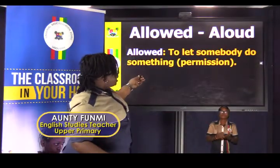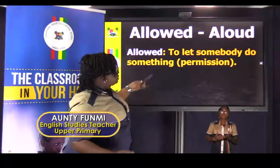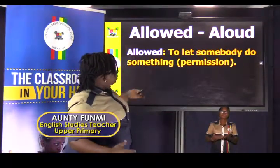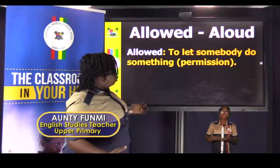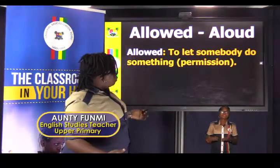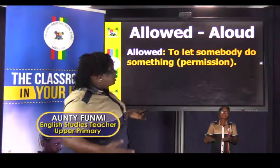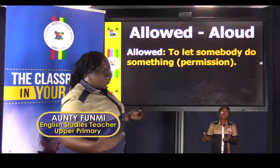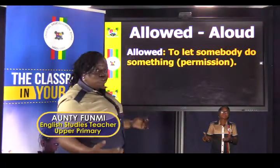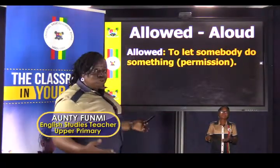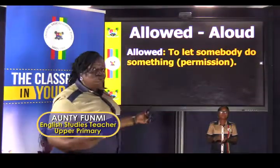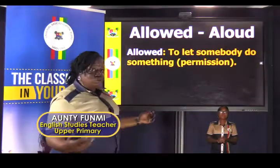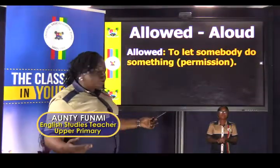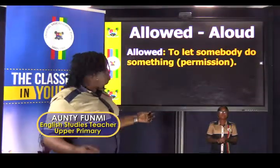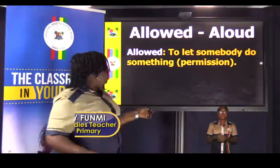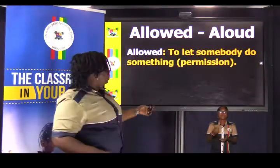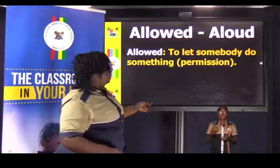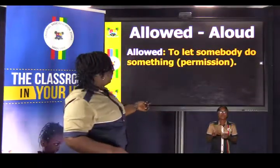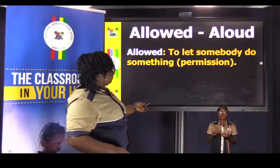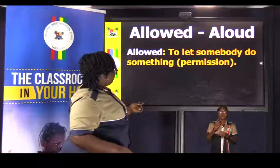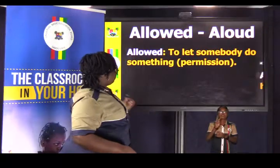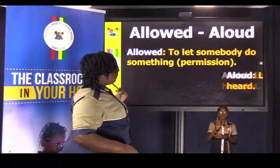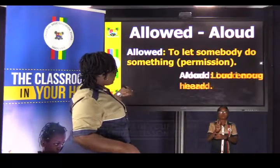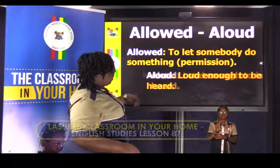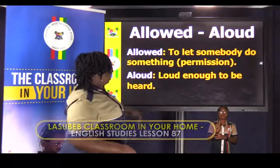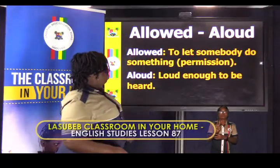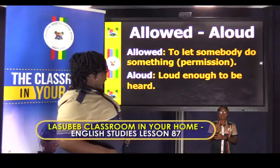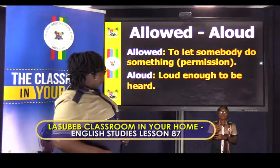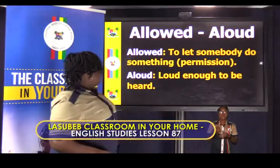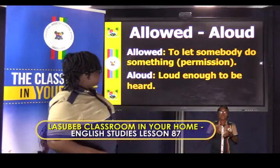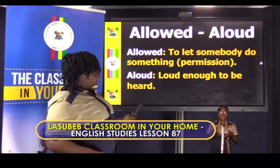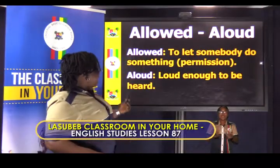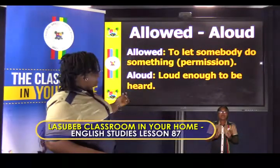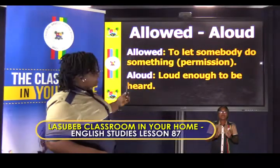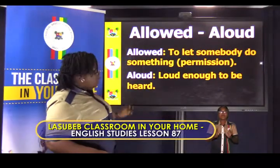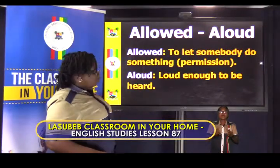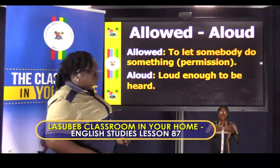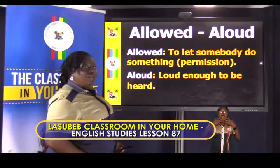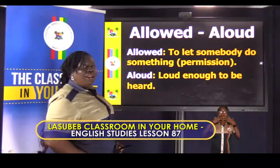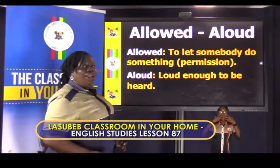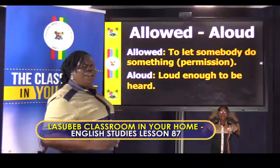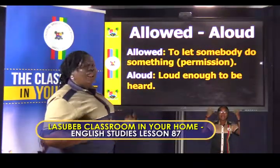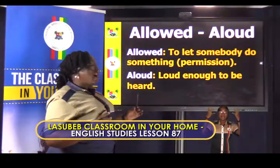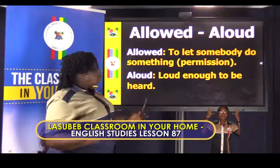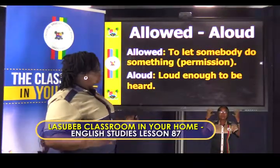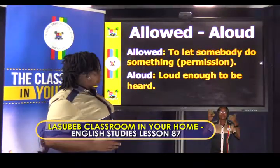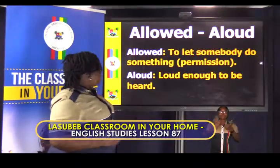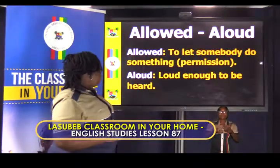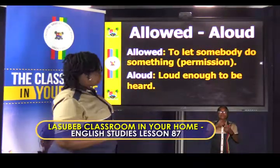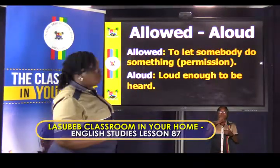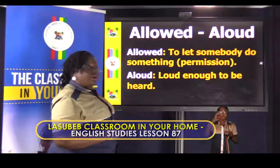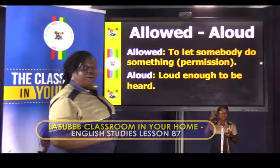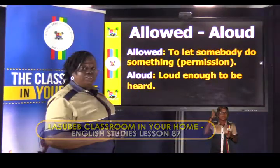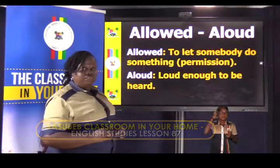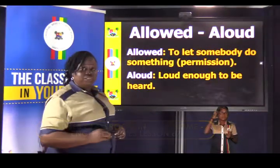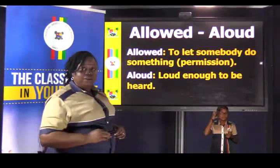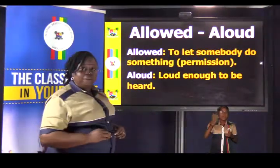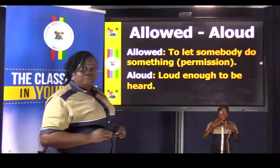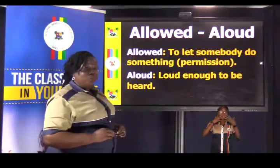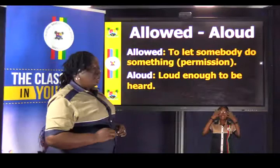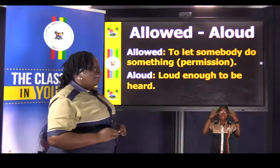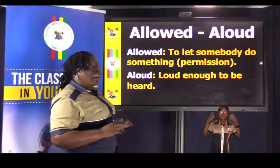To let somebody do something. The second one, allowed, loud enough to be